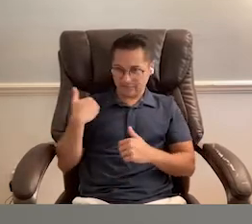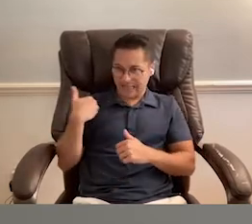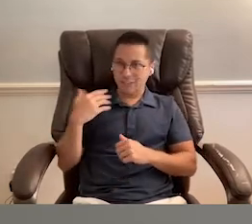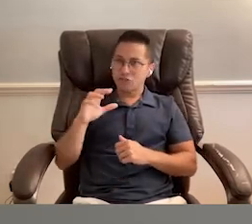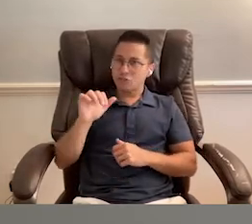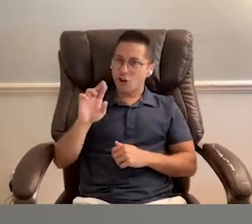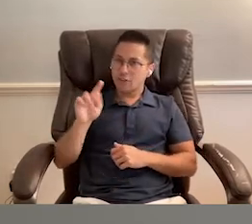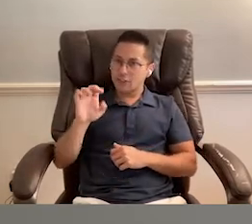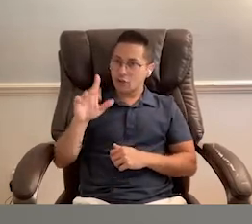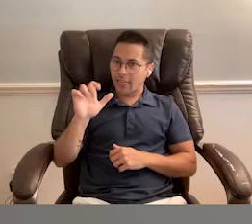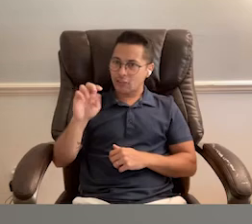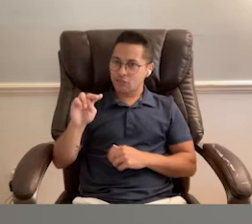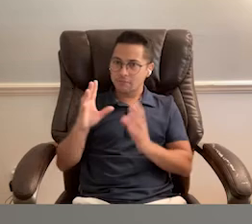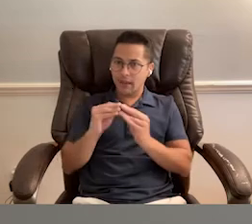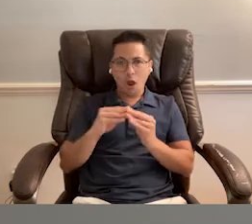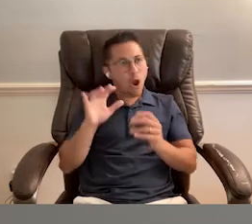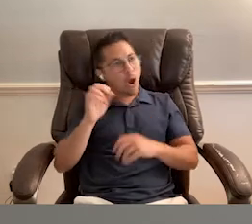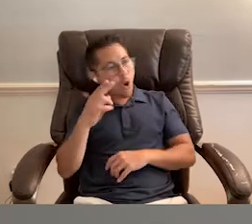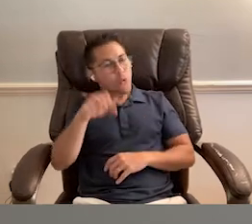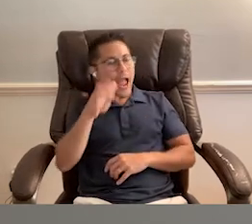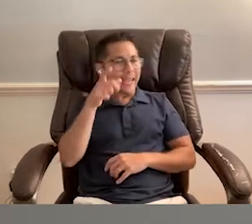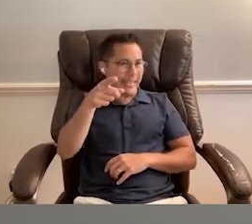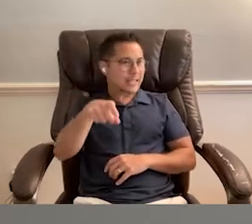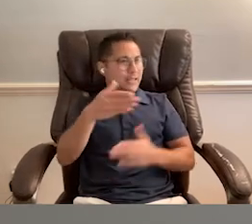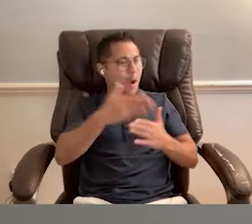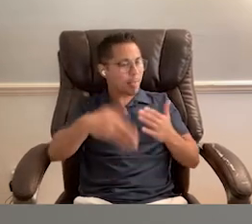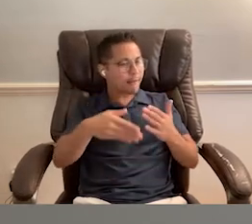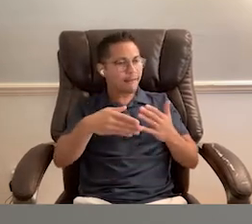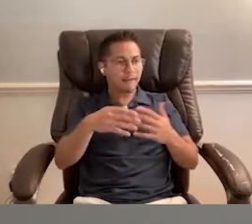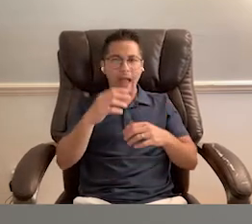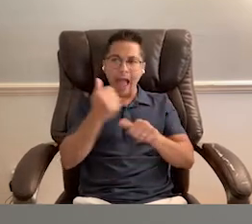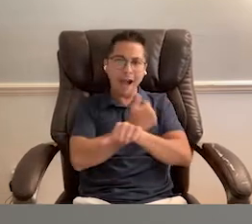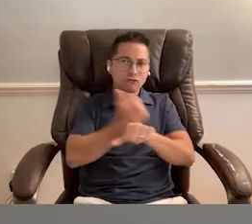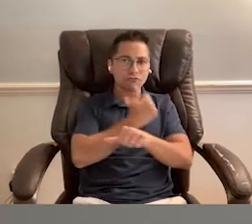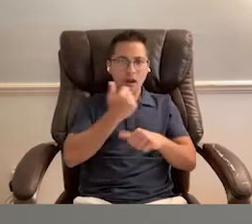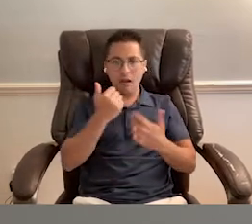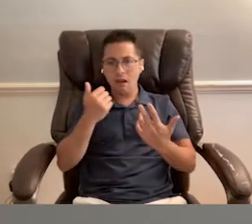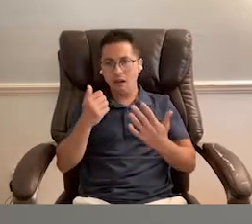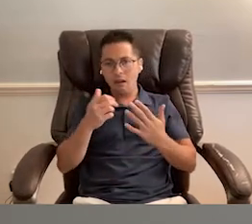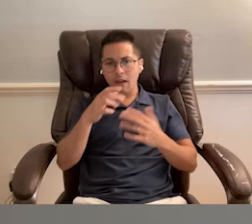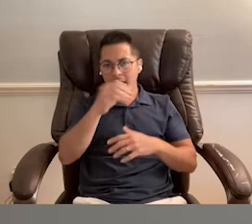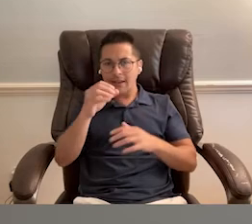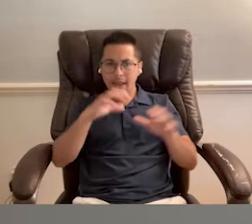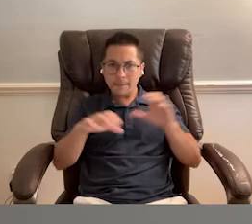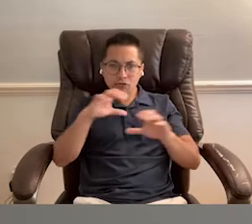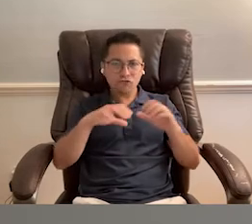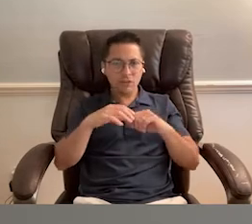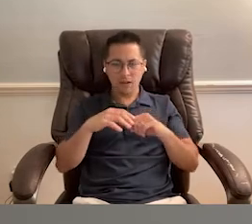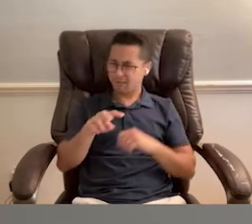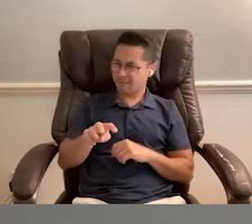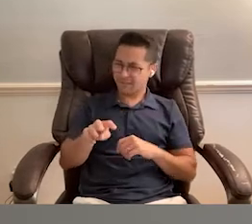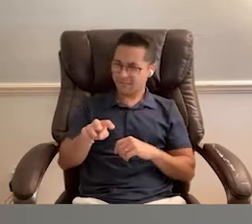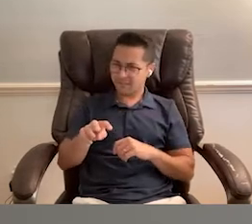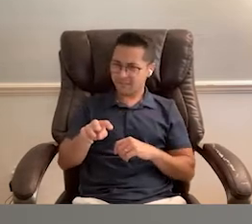meeting. I was like, oh, well, he'll have to complete algebra and chemistry, I think they threw in there. And I'm